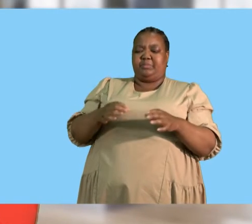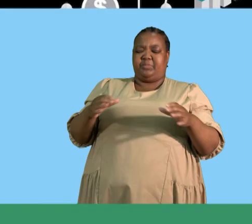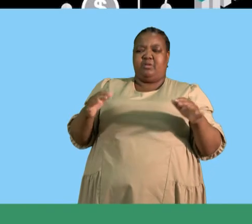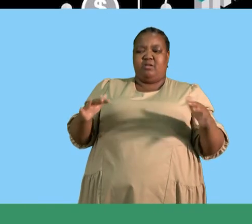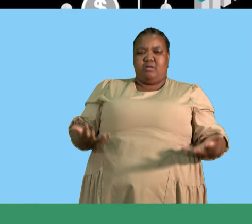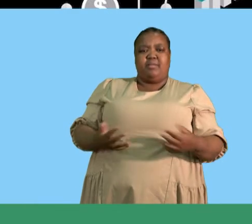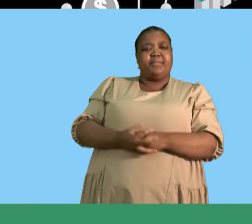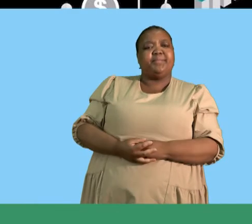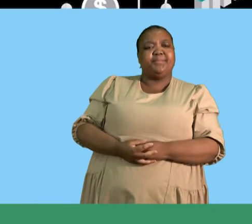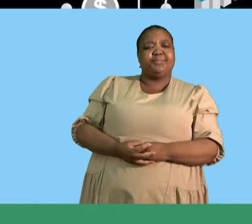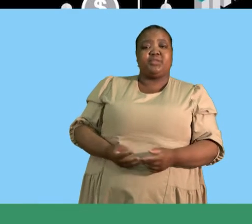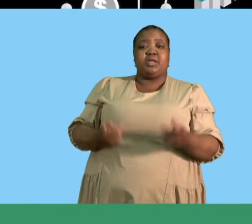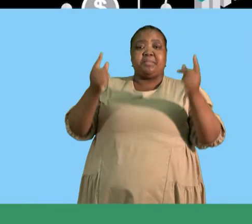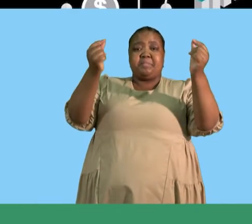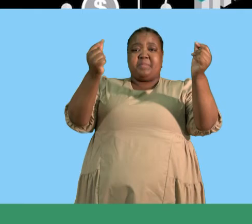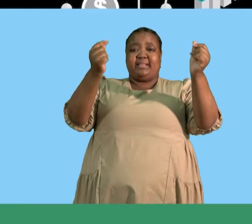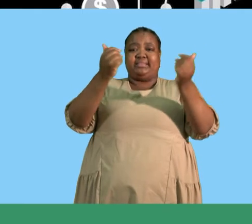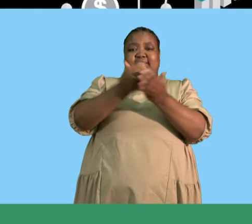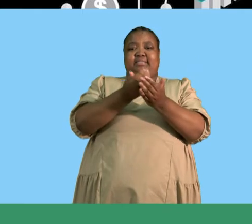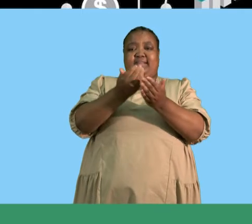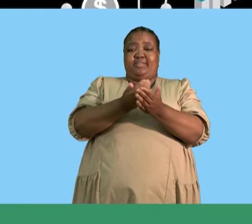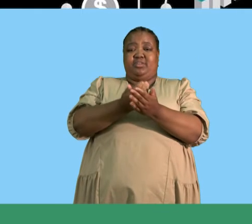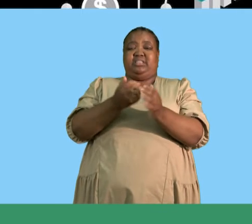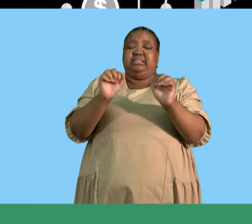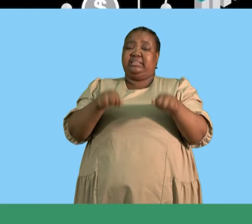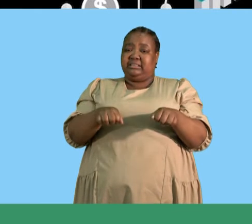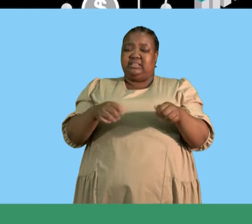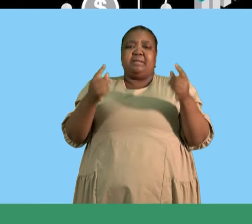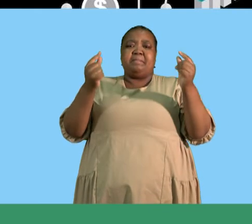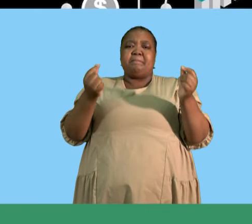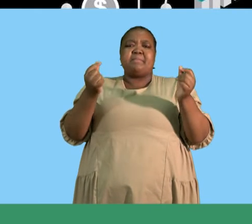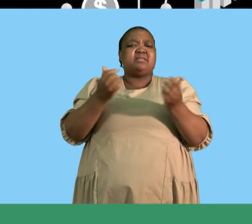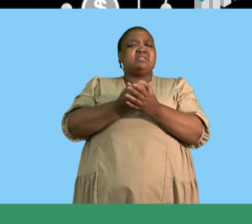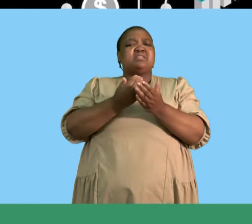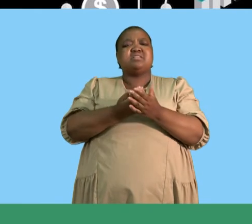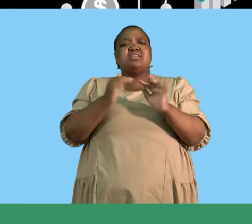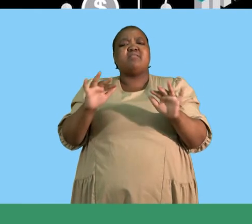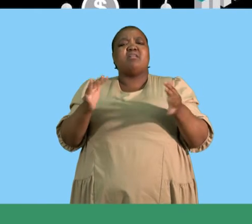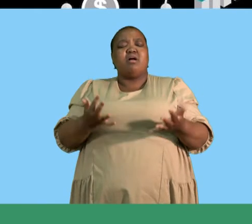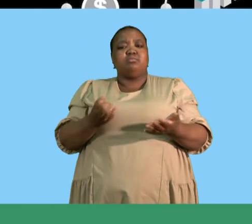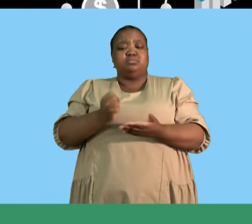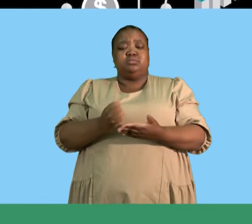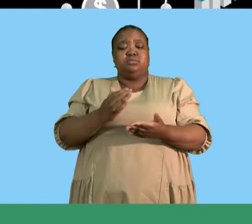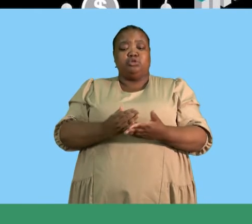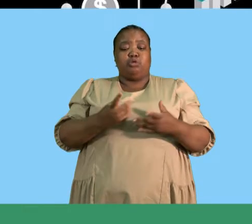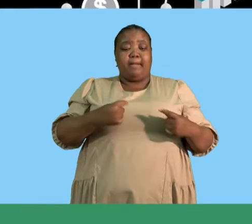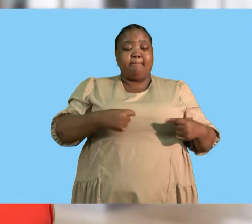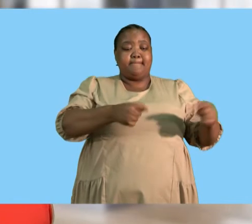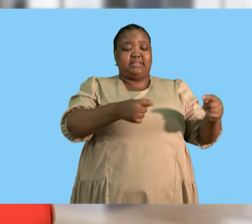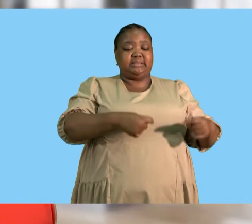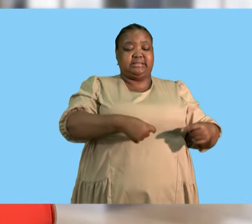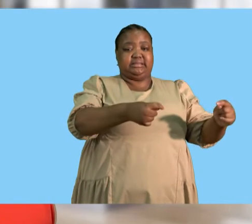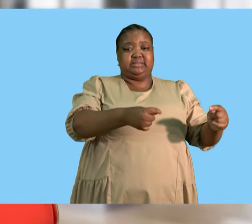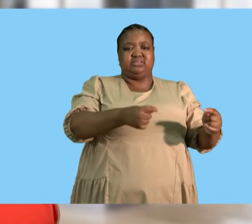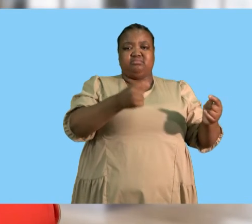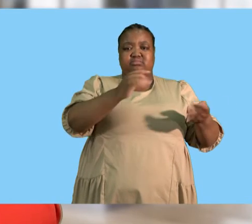products? You also need to look at cost saving. How are you going to save money to ensure that your expenses are at